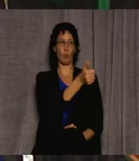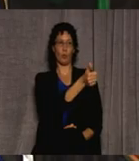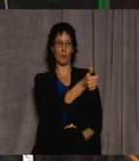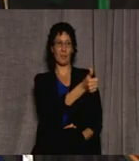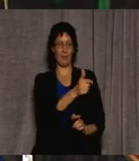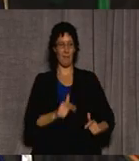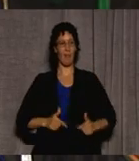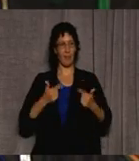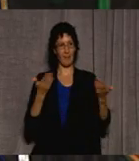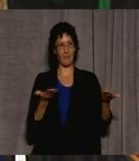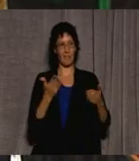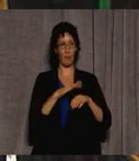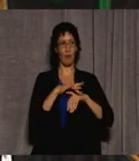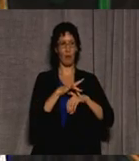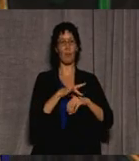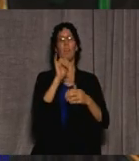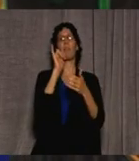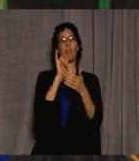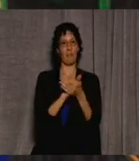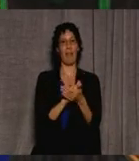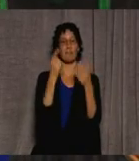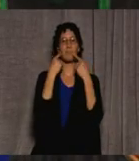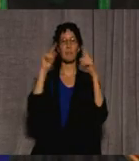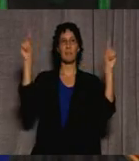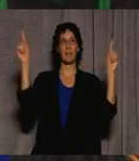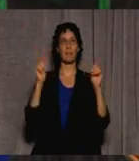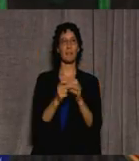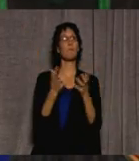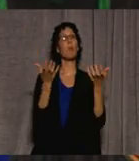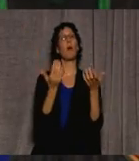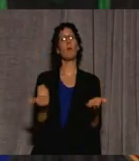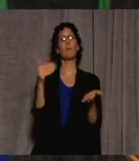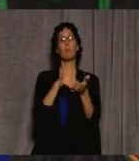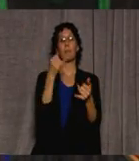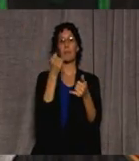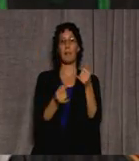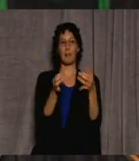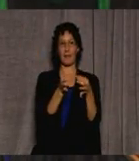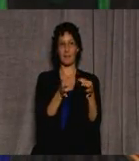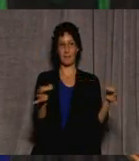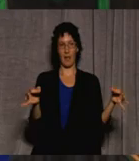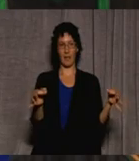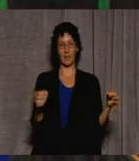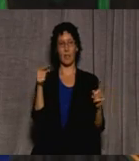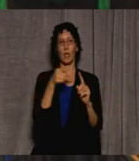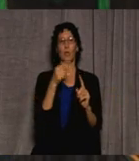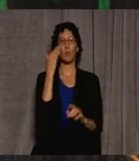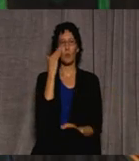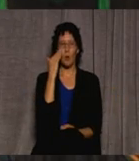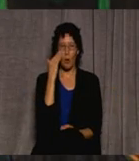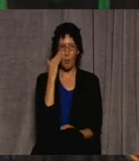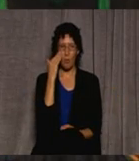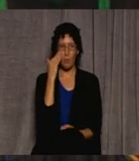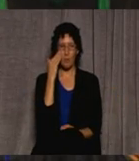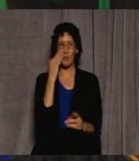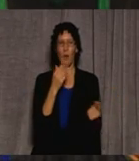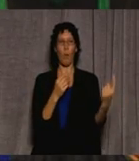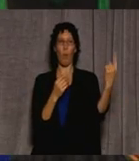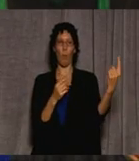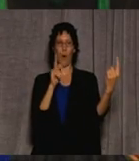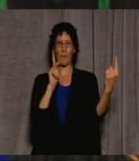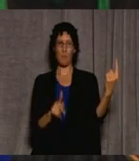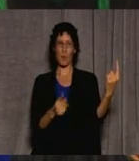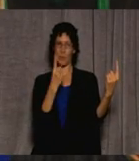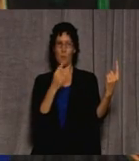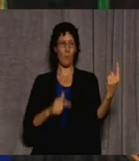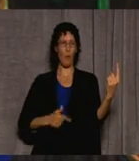succeeded." I want to repeat that last line. To know even one life